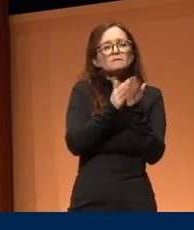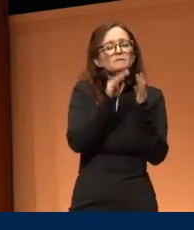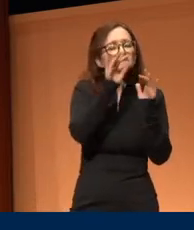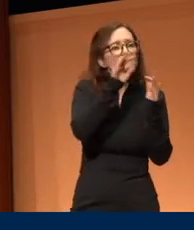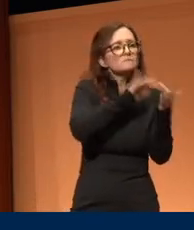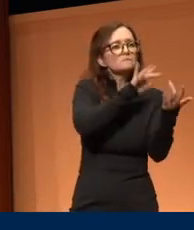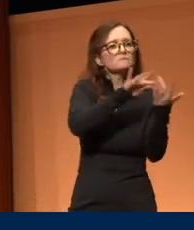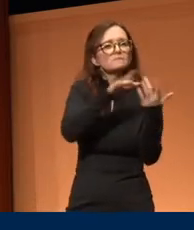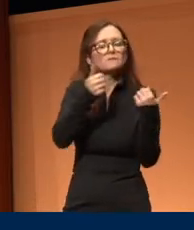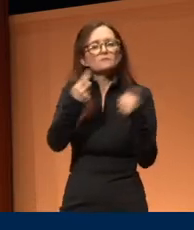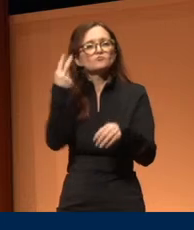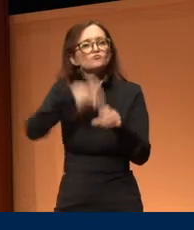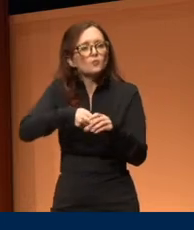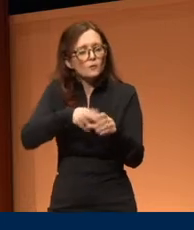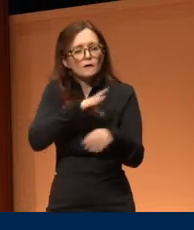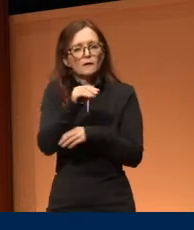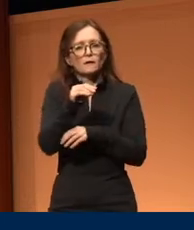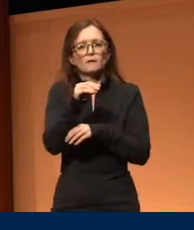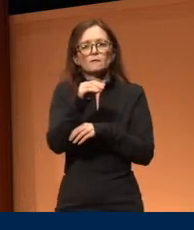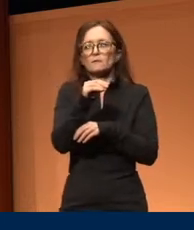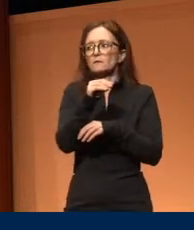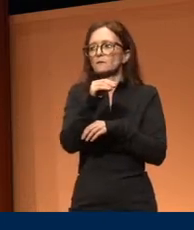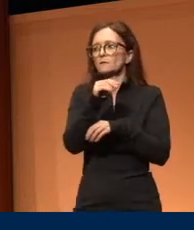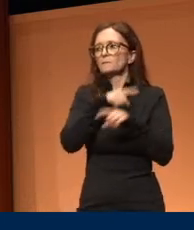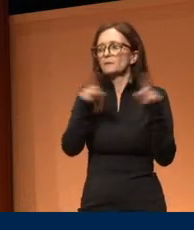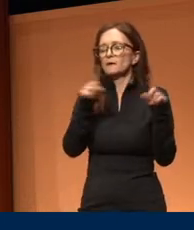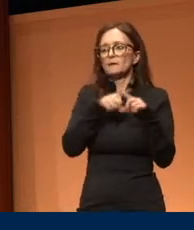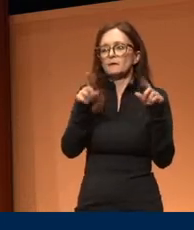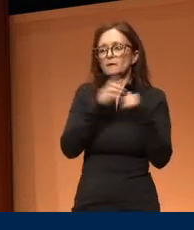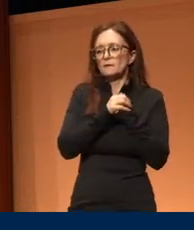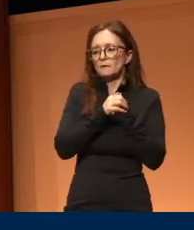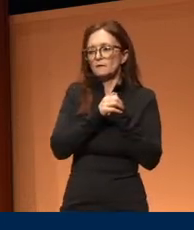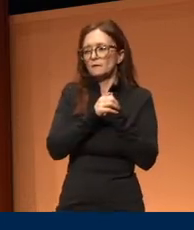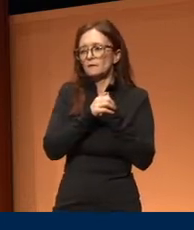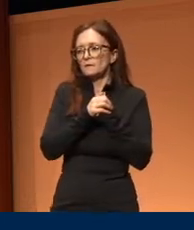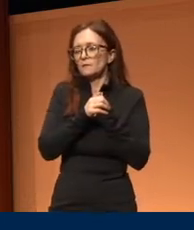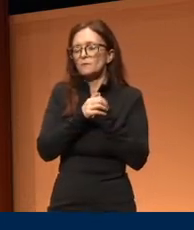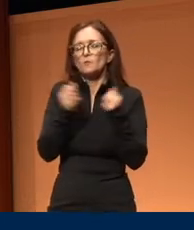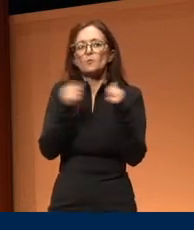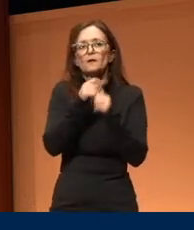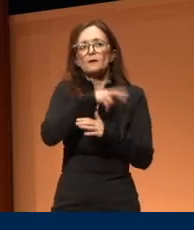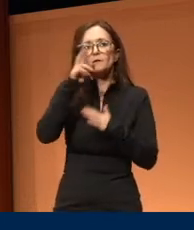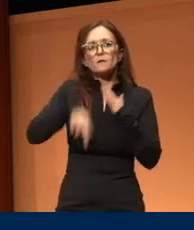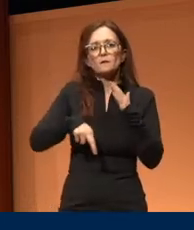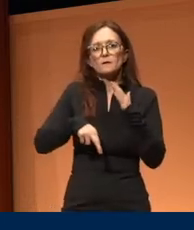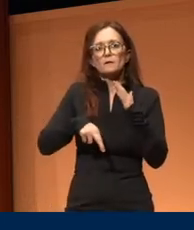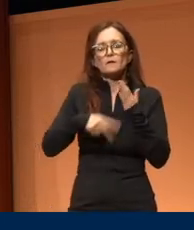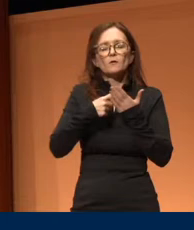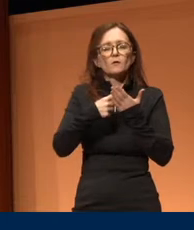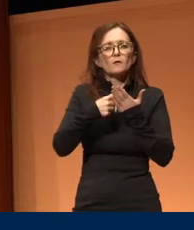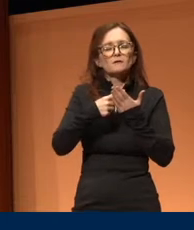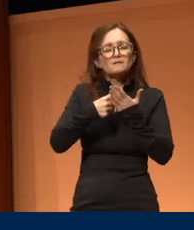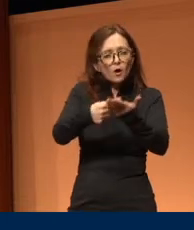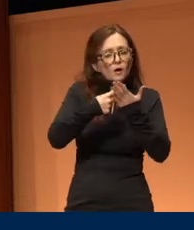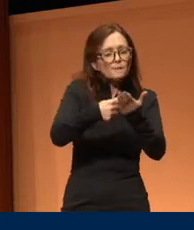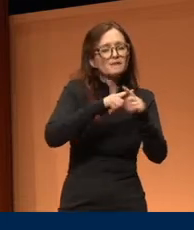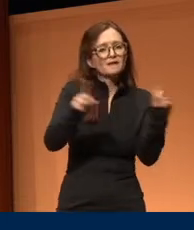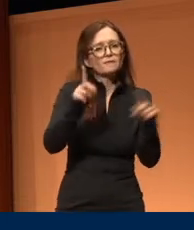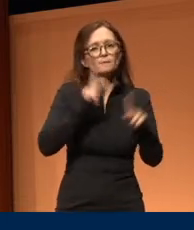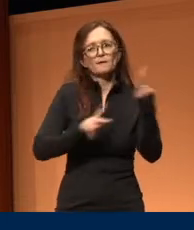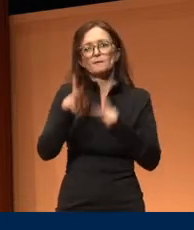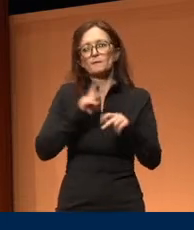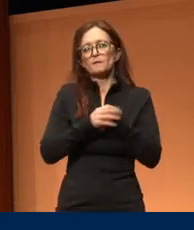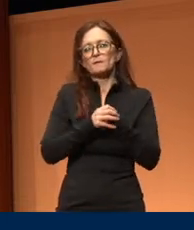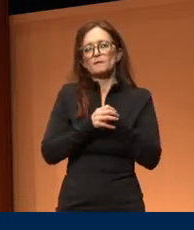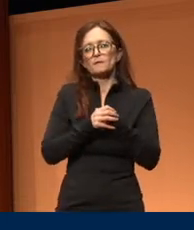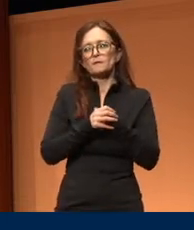go to jury duty, and even that you can easily get out of. But would the results be fundamentally different if people